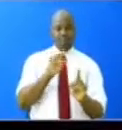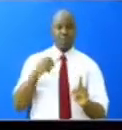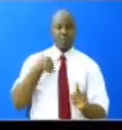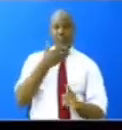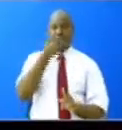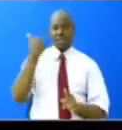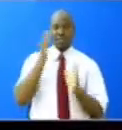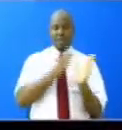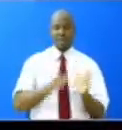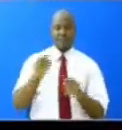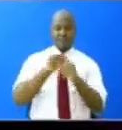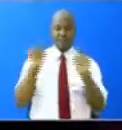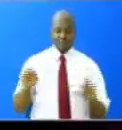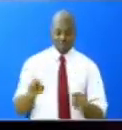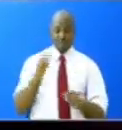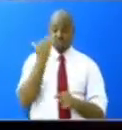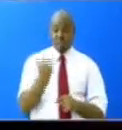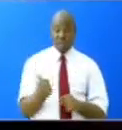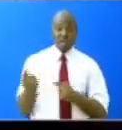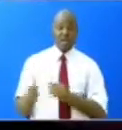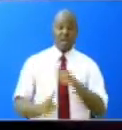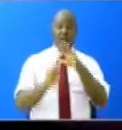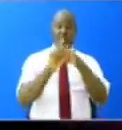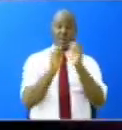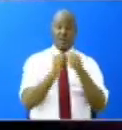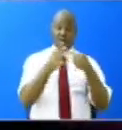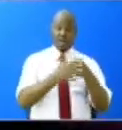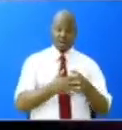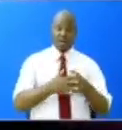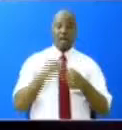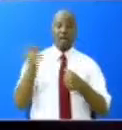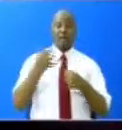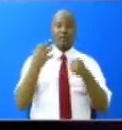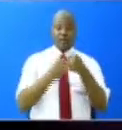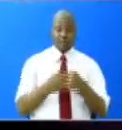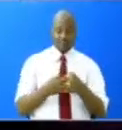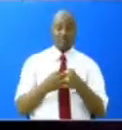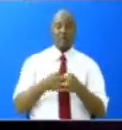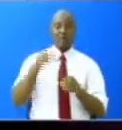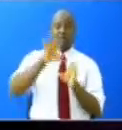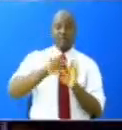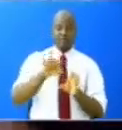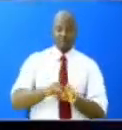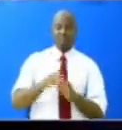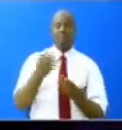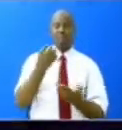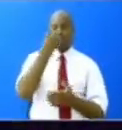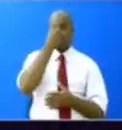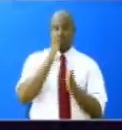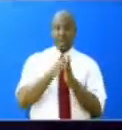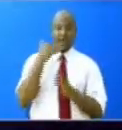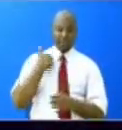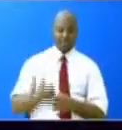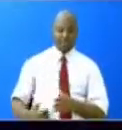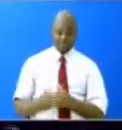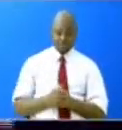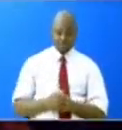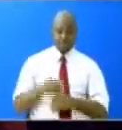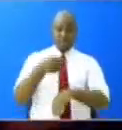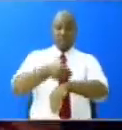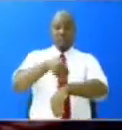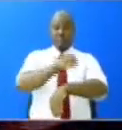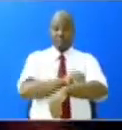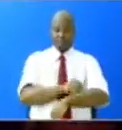the best plan for them, and that is why they should come out on the 9th of August and vote for Dr. Ruto and I. All right, Rigathi